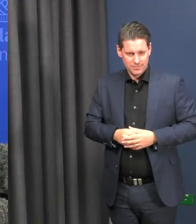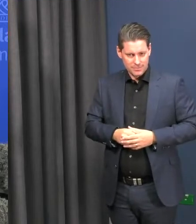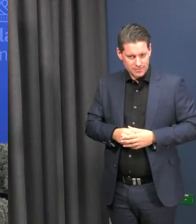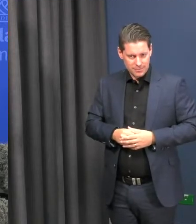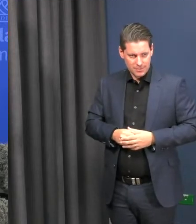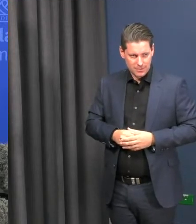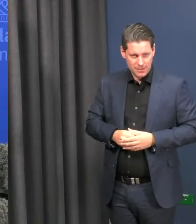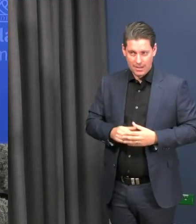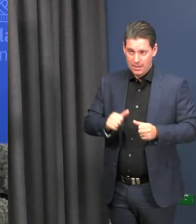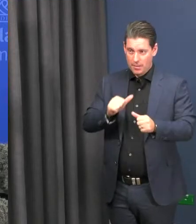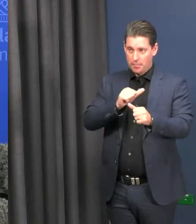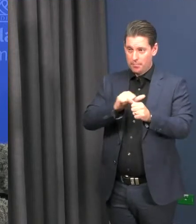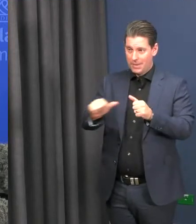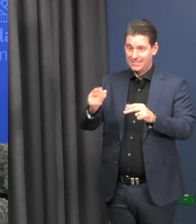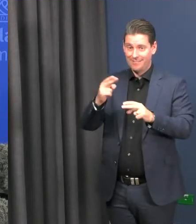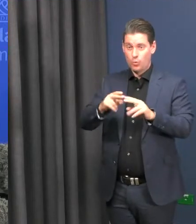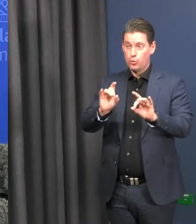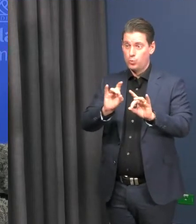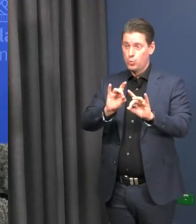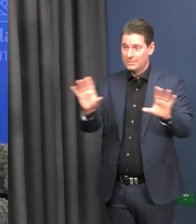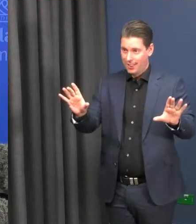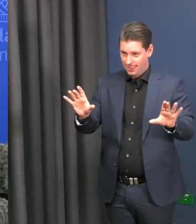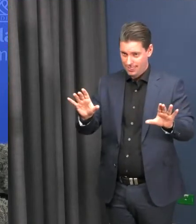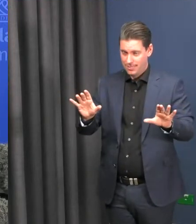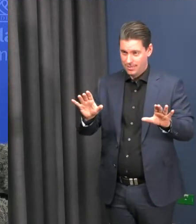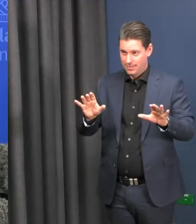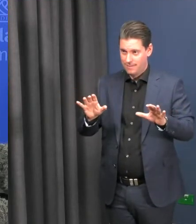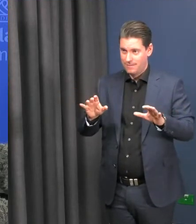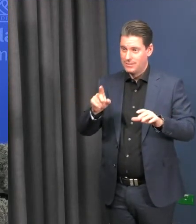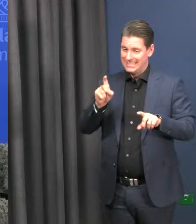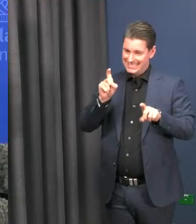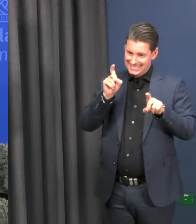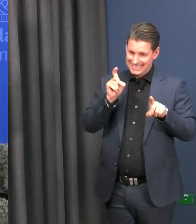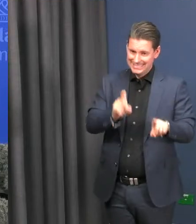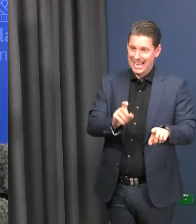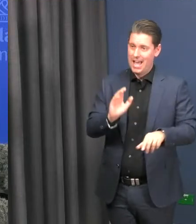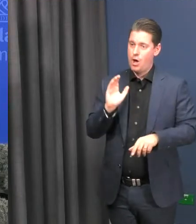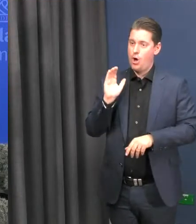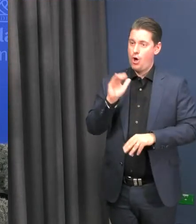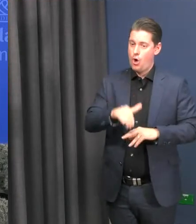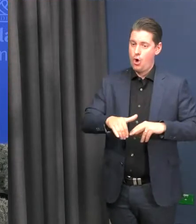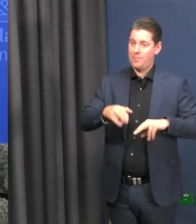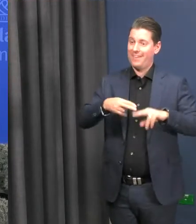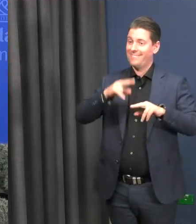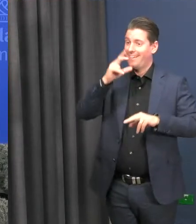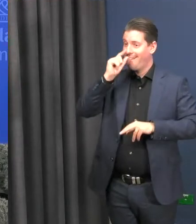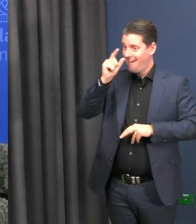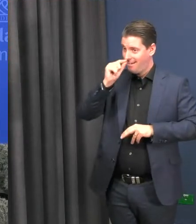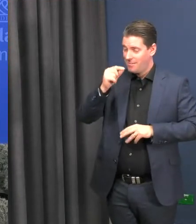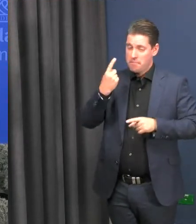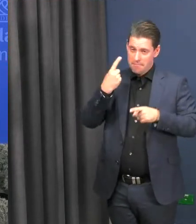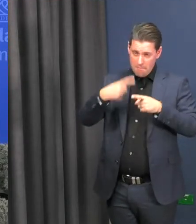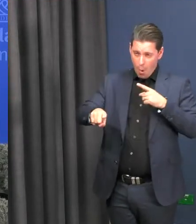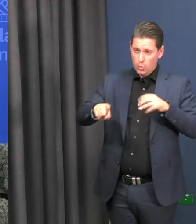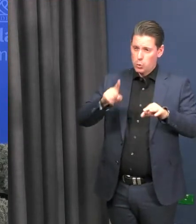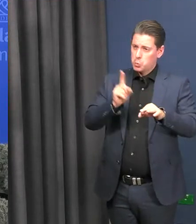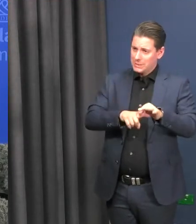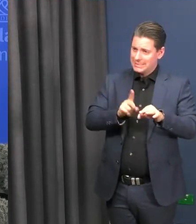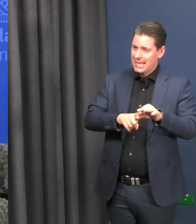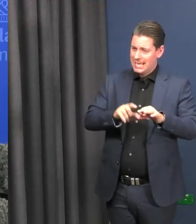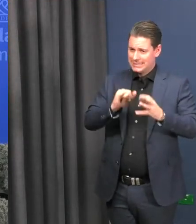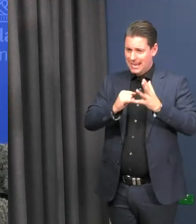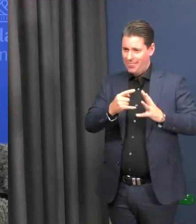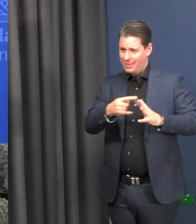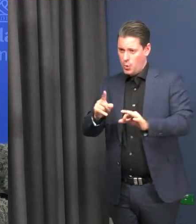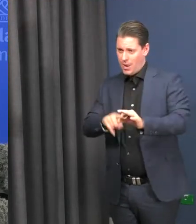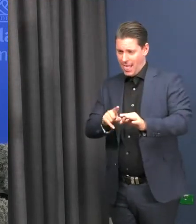that you can do right now in your home, if you're staying in your home, and that is the vast majority of people, right? So